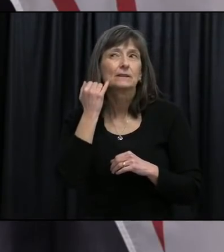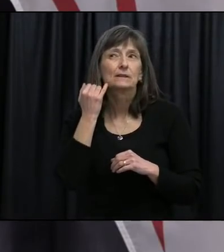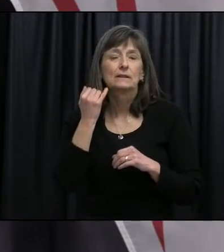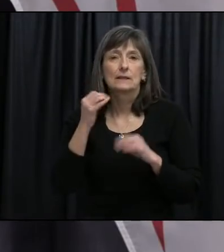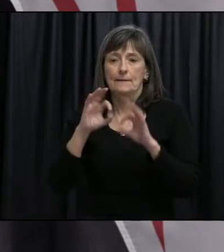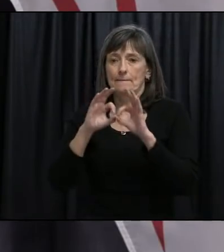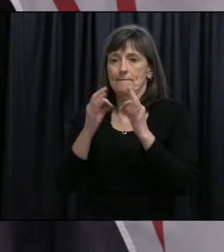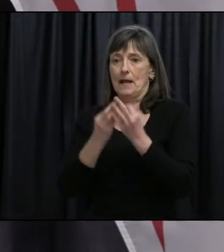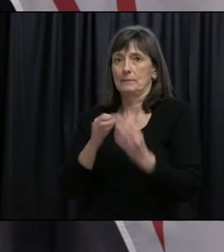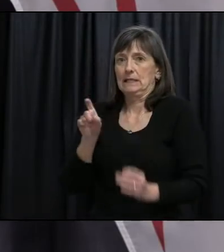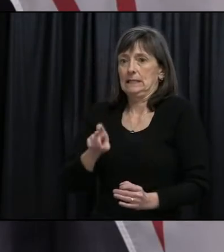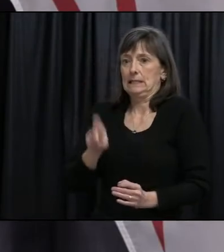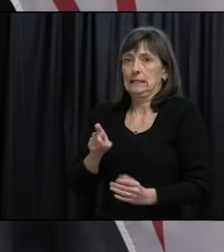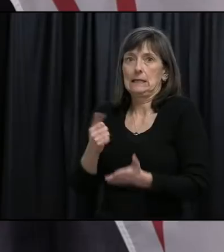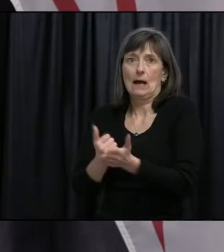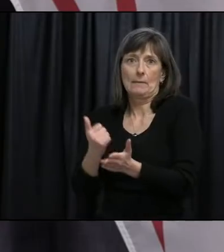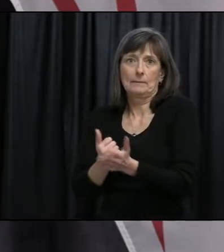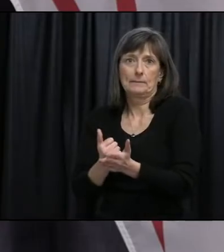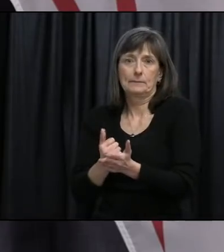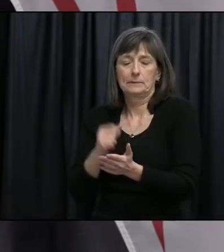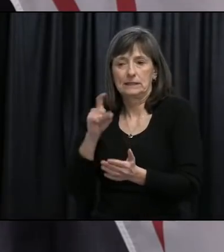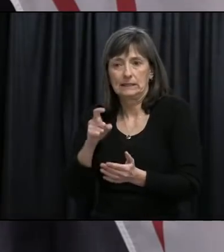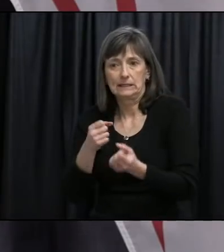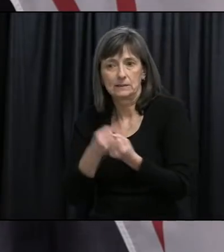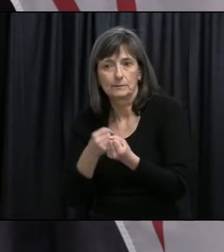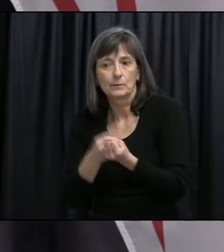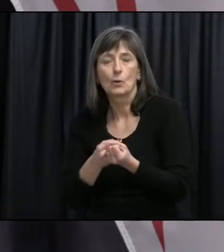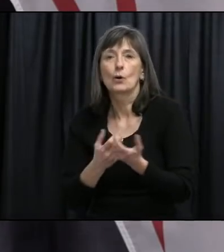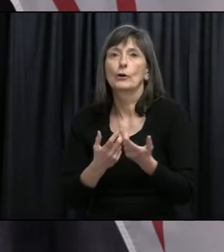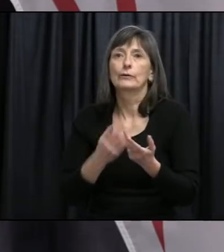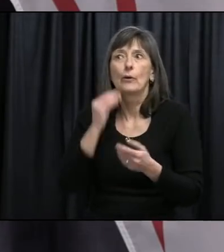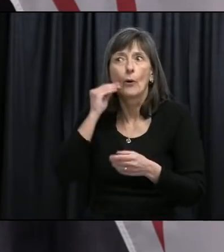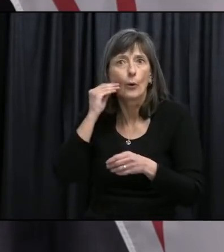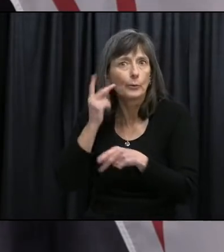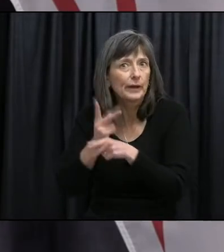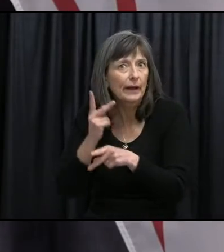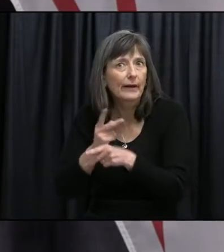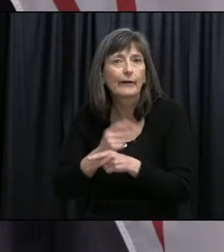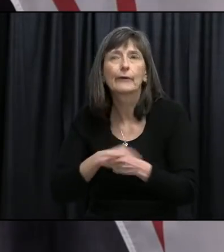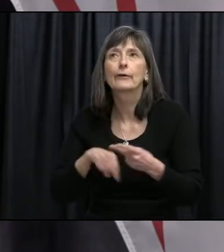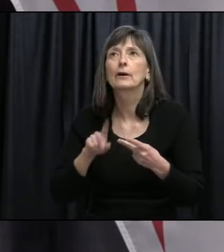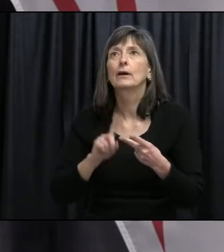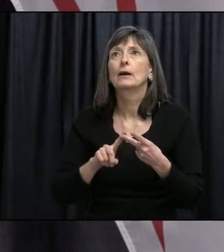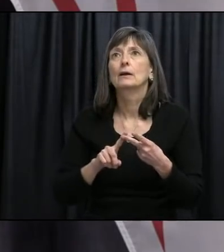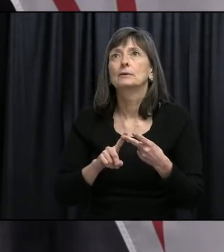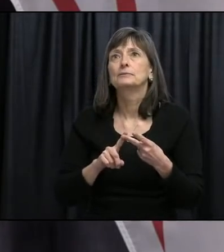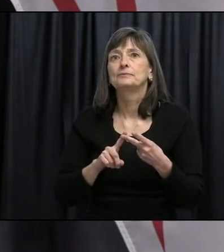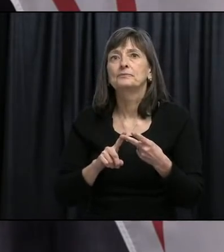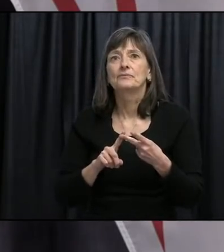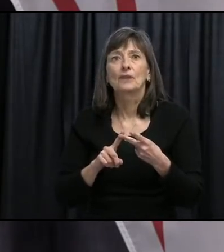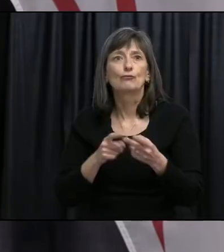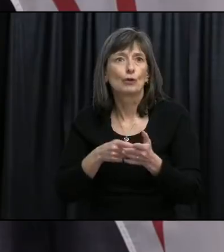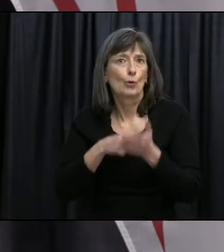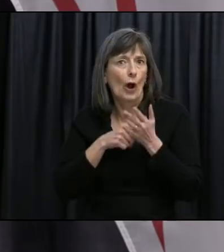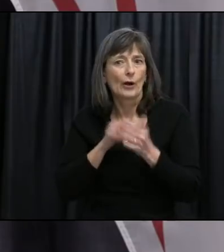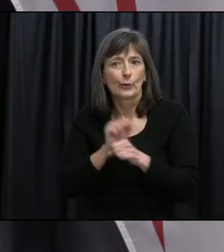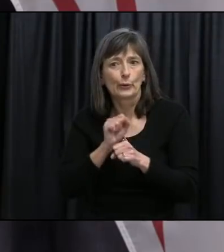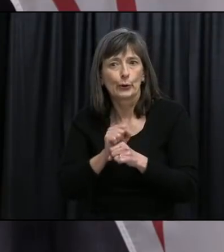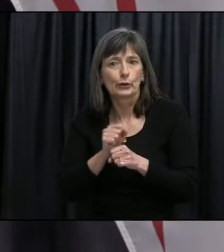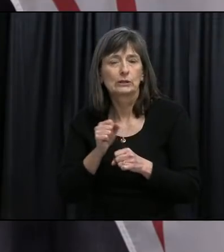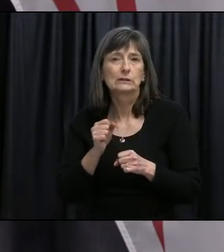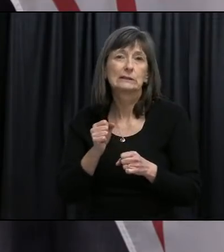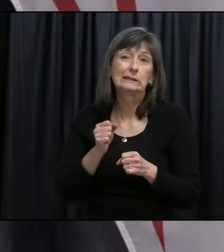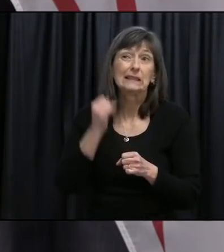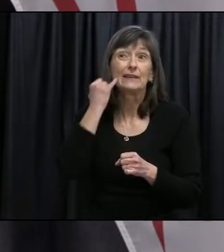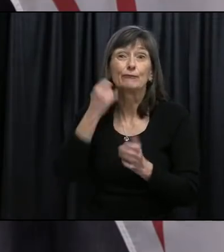the functioning of your home. So if you need care or if you need to have certain things done. So I suppose if something like that